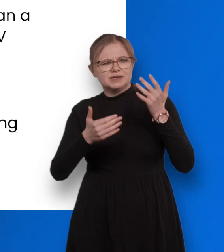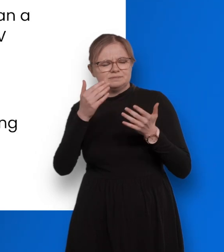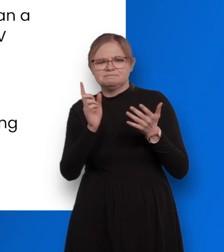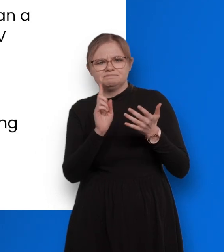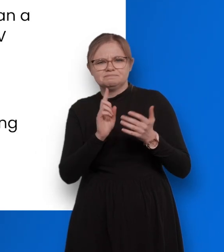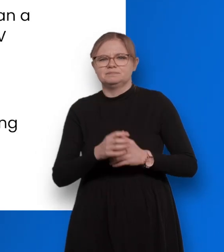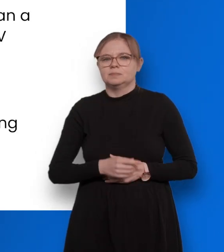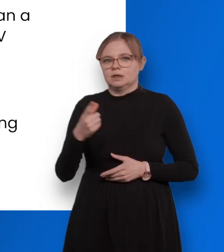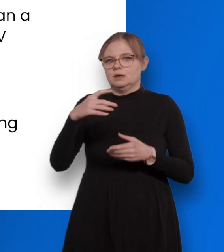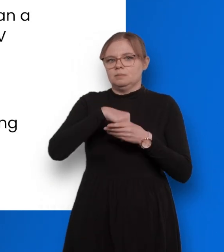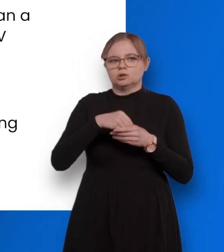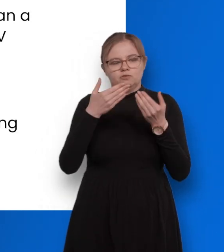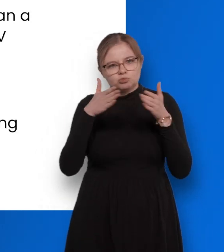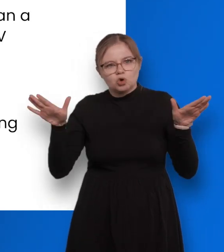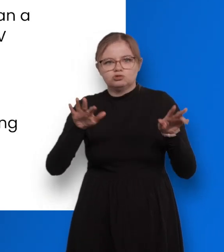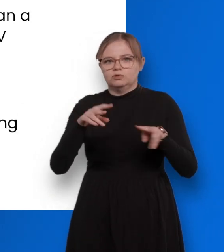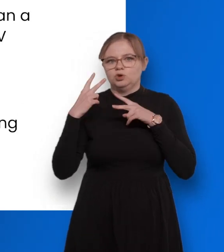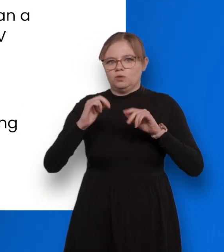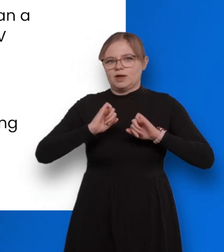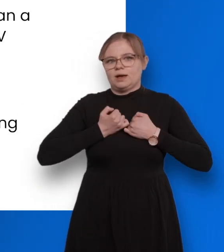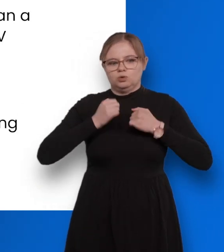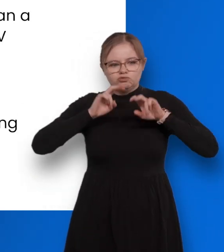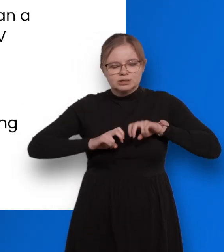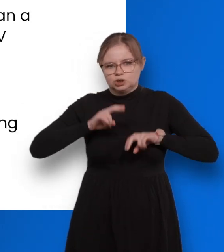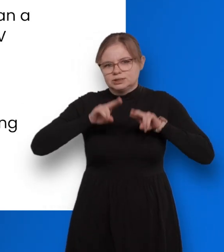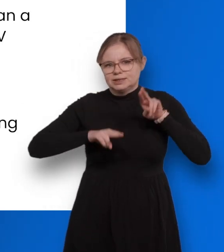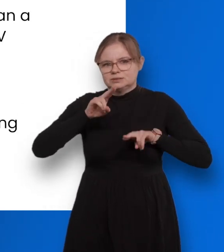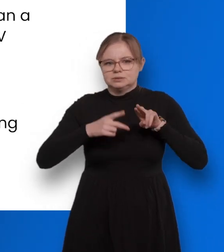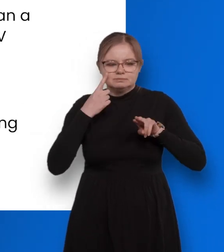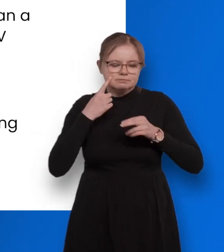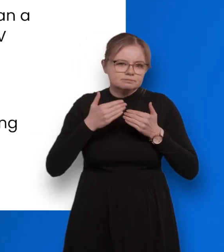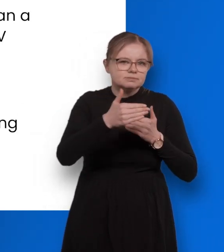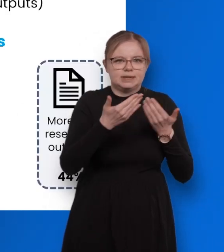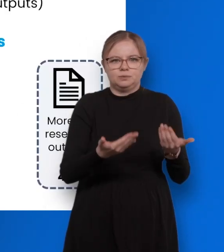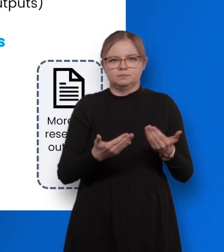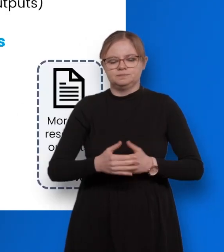a broader review of our research assessment that we're looking at. Next slide, please.